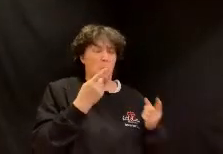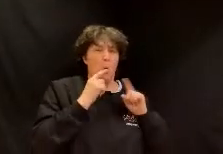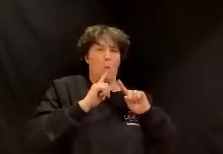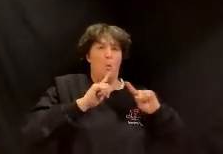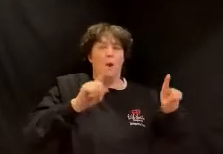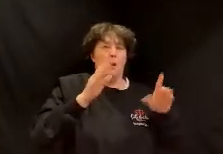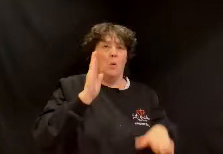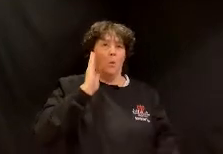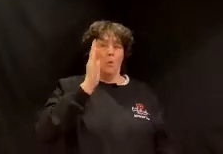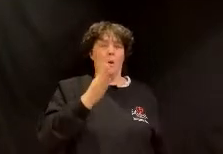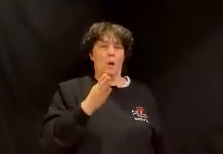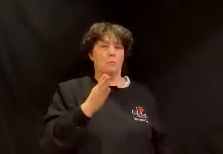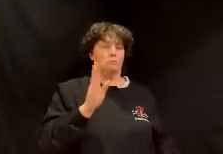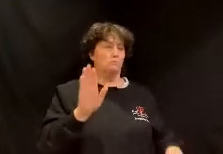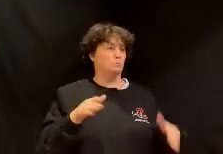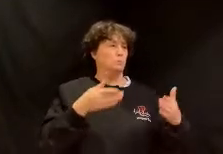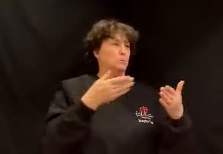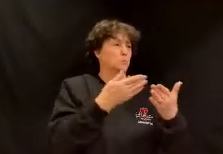We're going to make this thing.